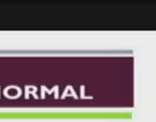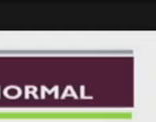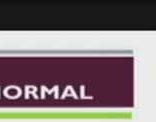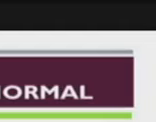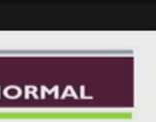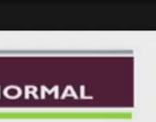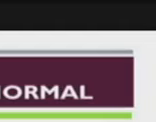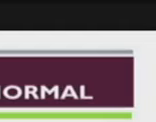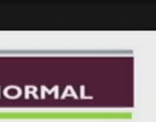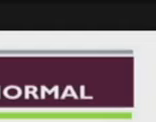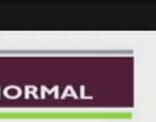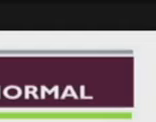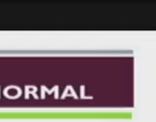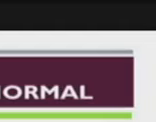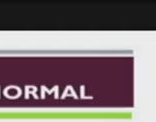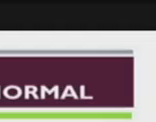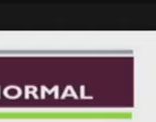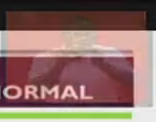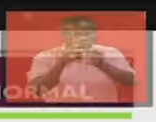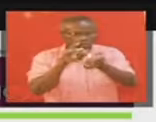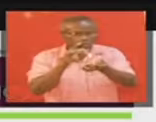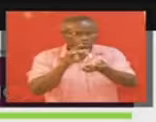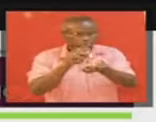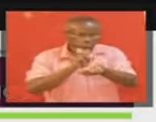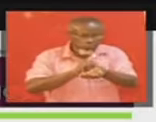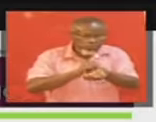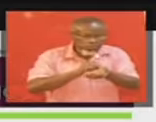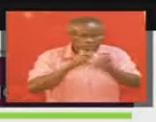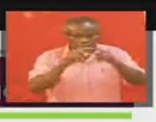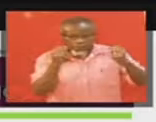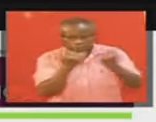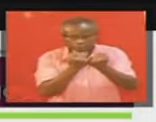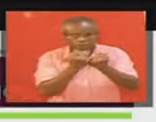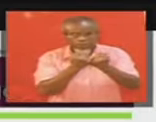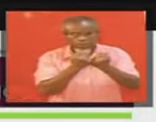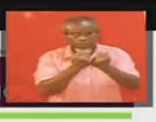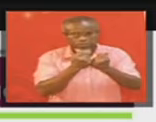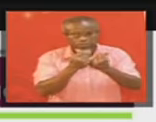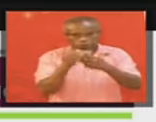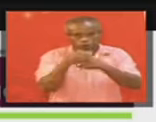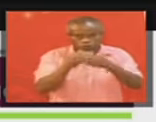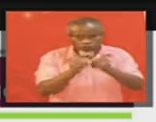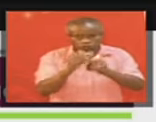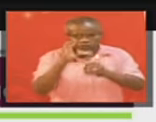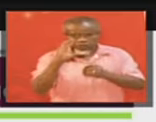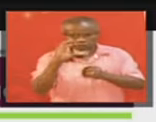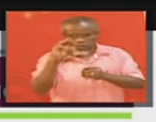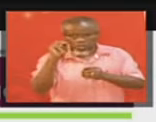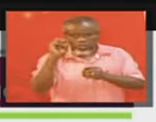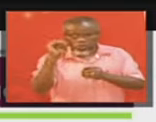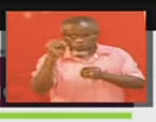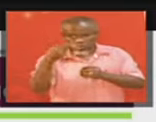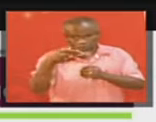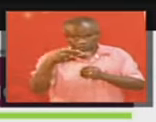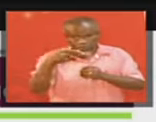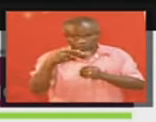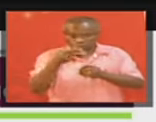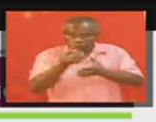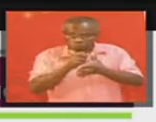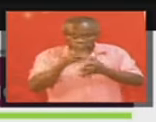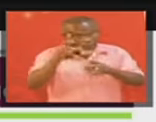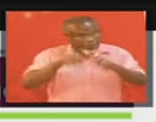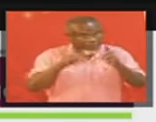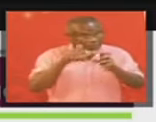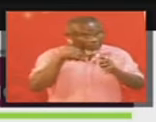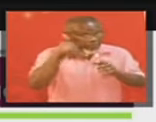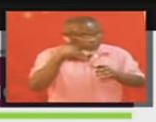team that has been in contact with you all the time. Again, if for some reason you can't get in contact with the team, call 811, let